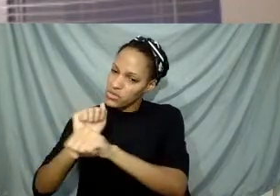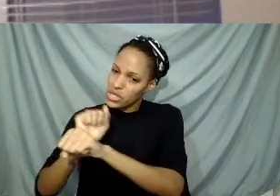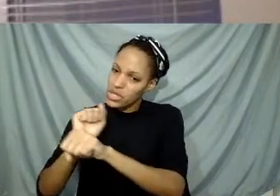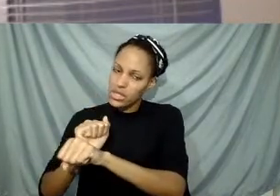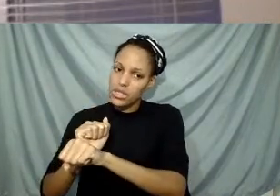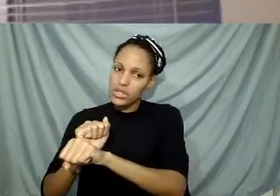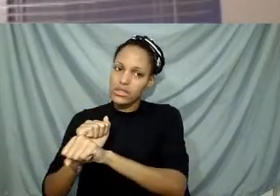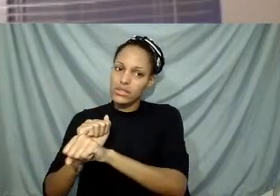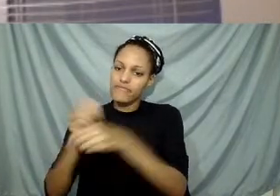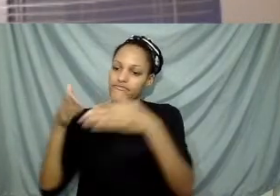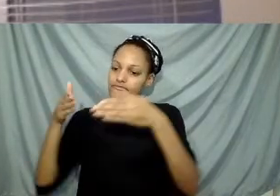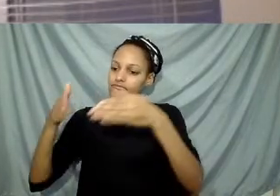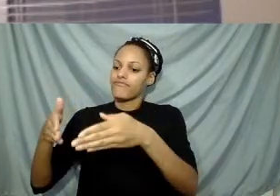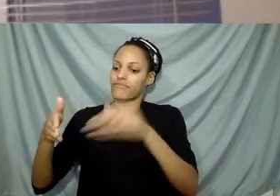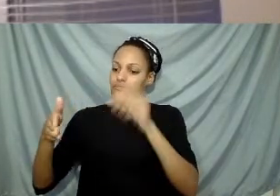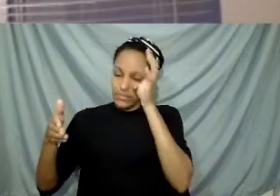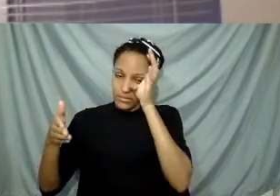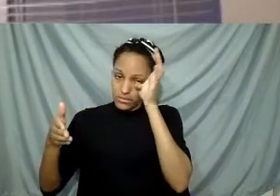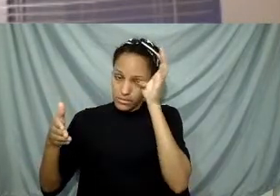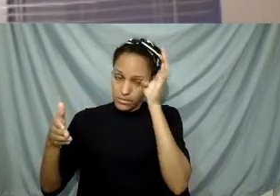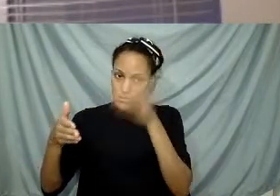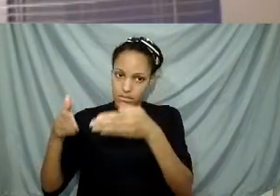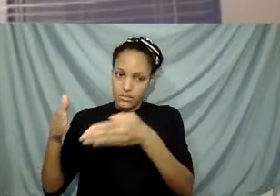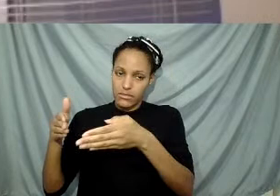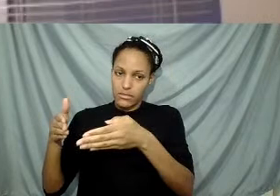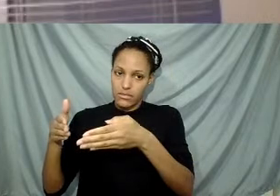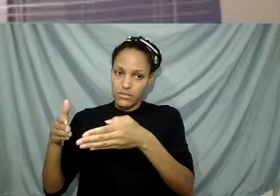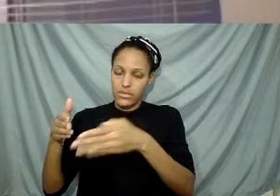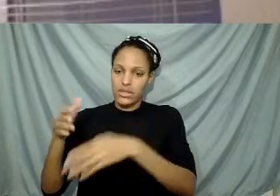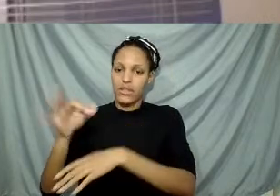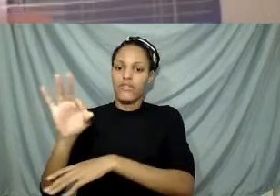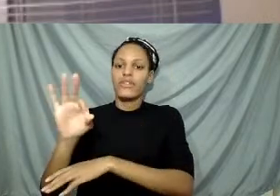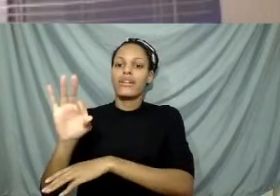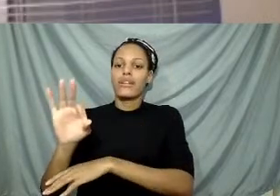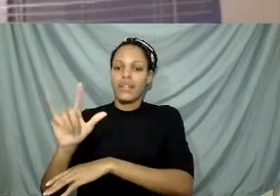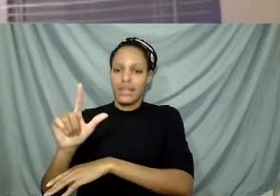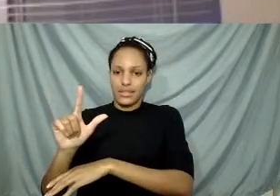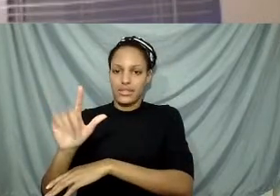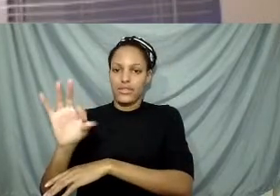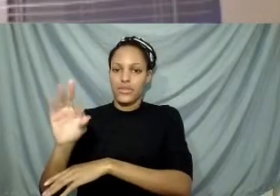then begin to focus on freelance work